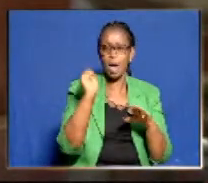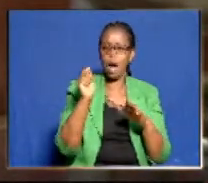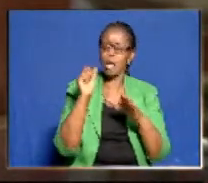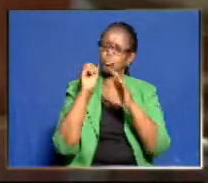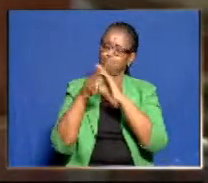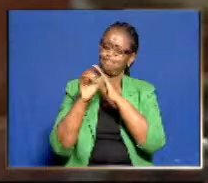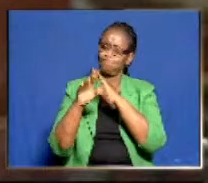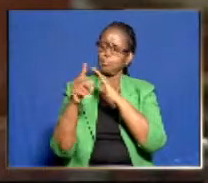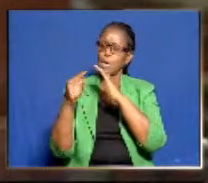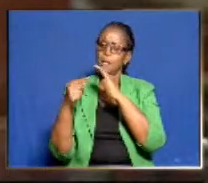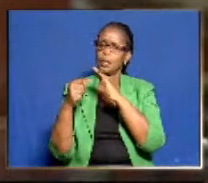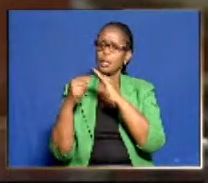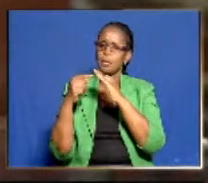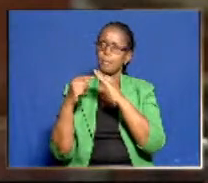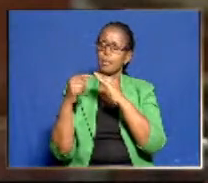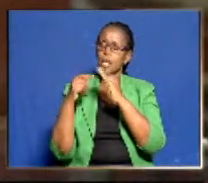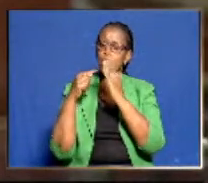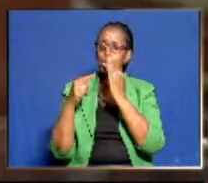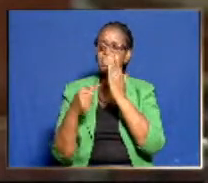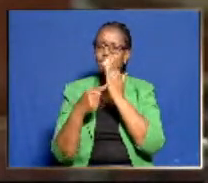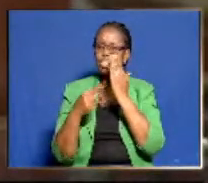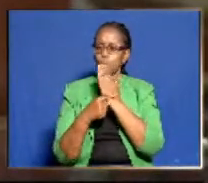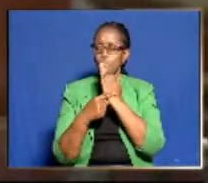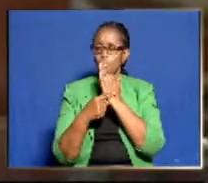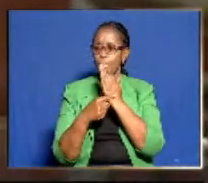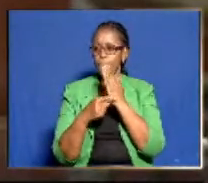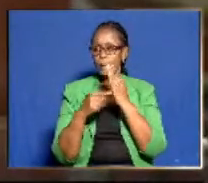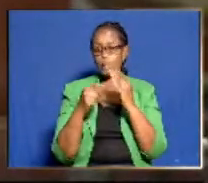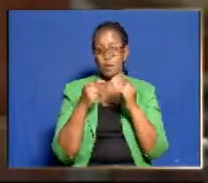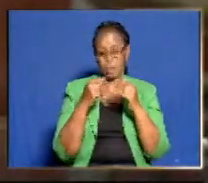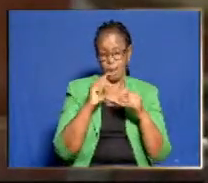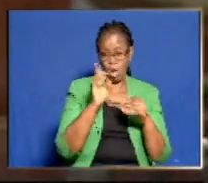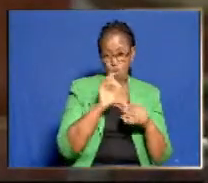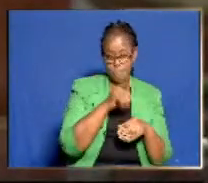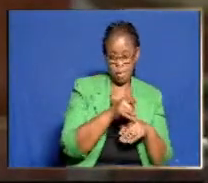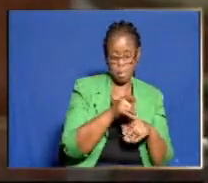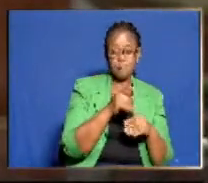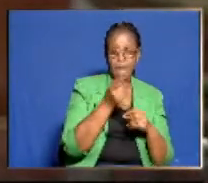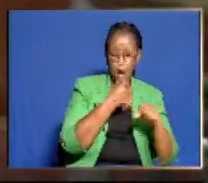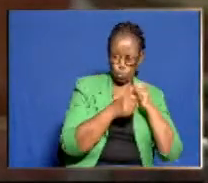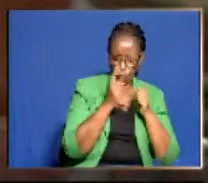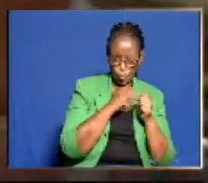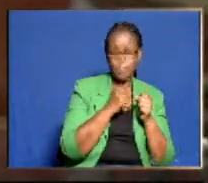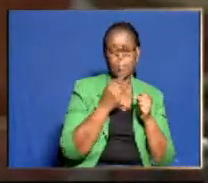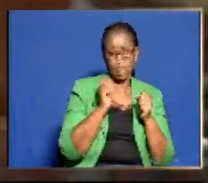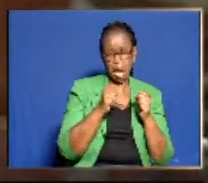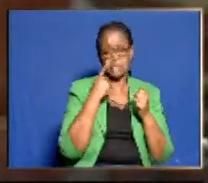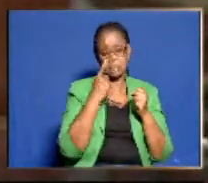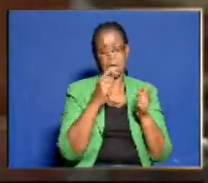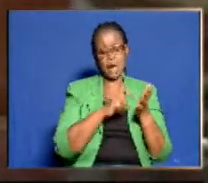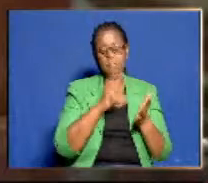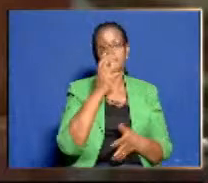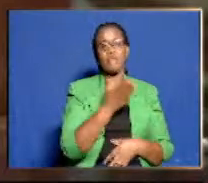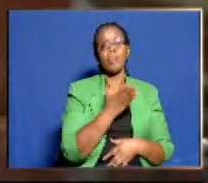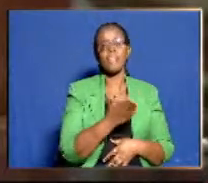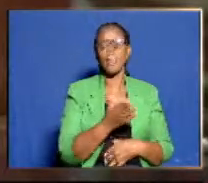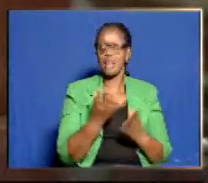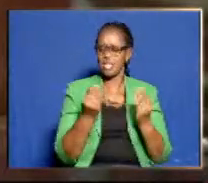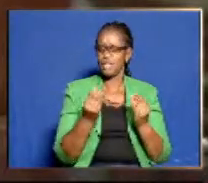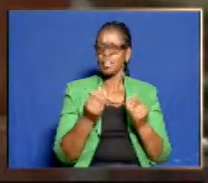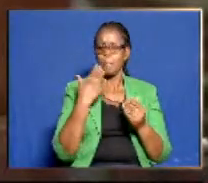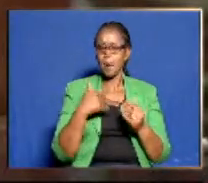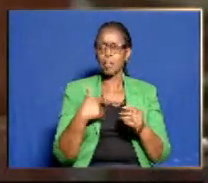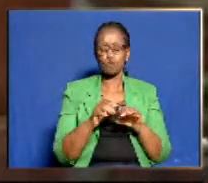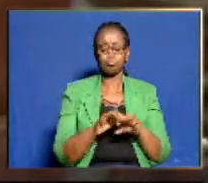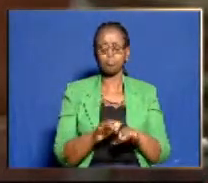the Nairobi one can see the advantage that we are talking about, such that a person can be able to search, to get a search